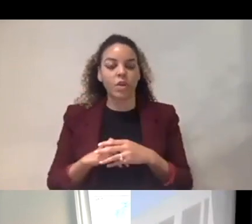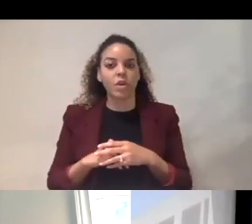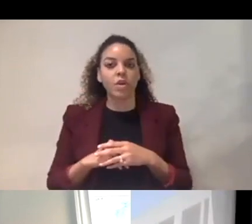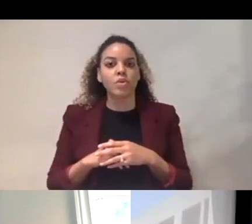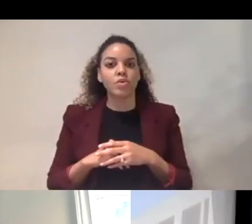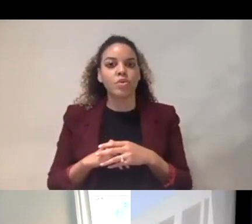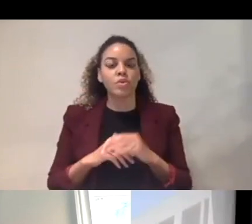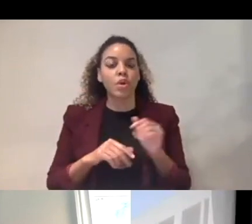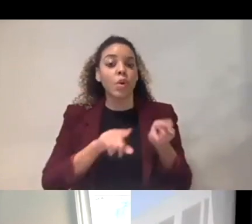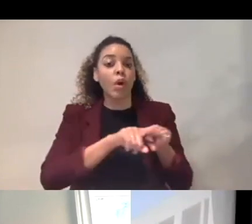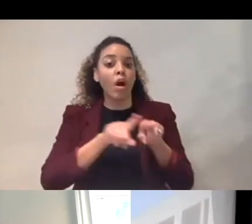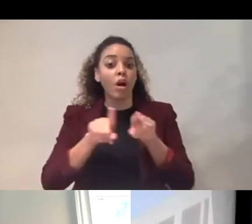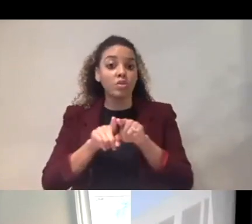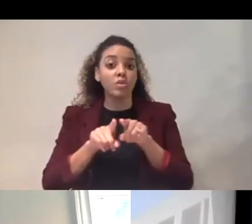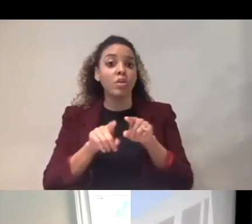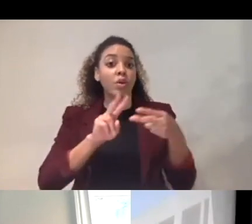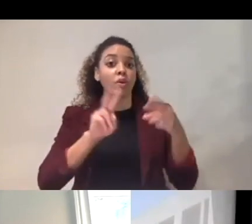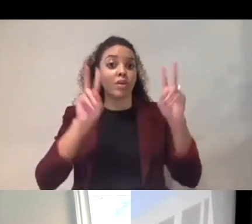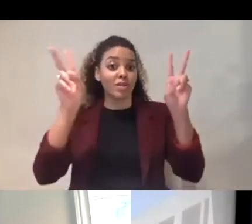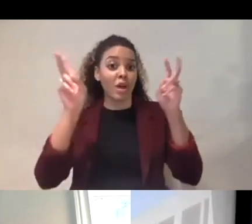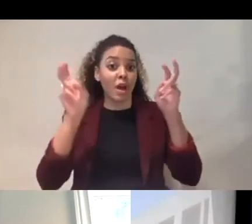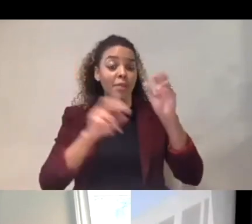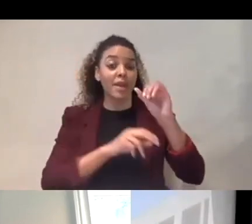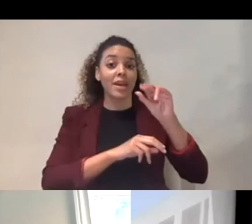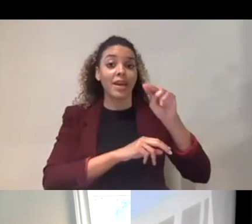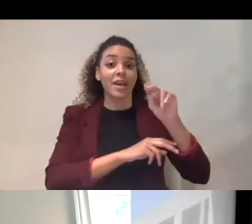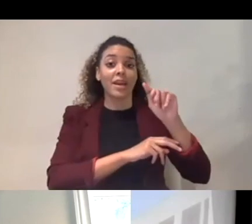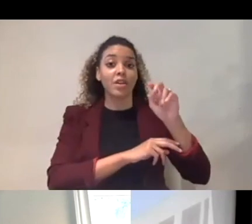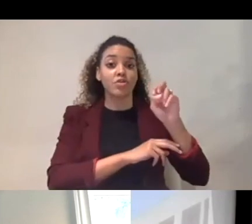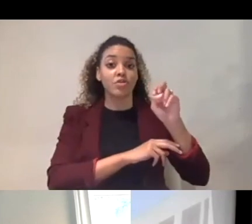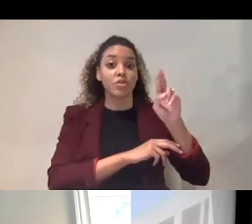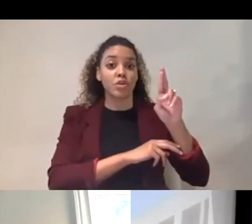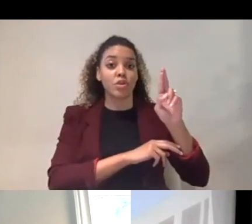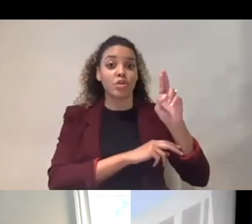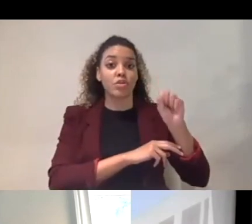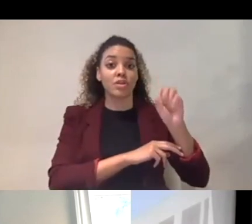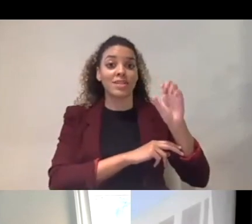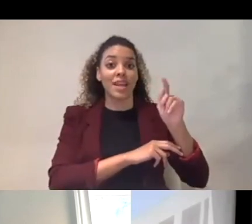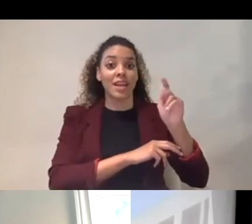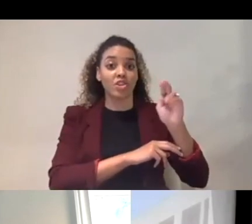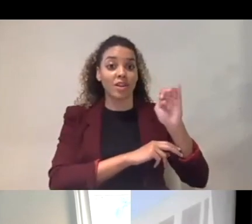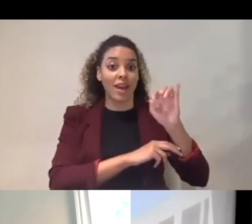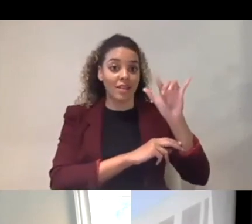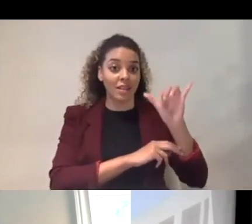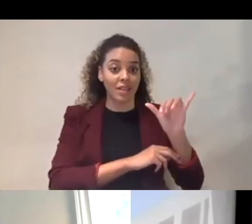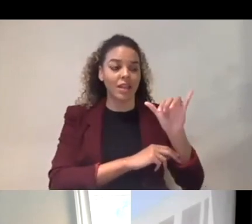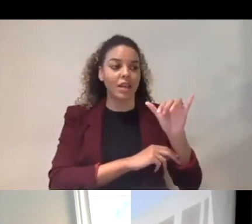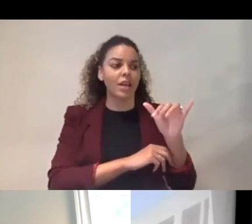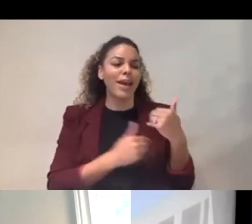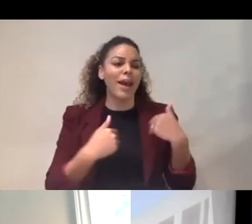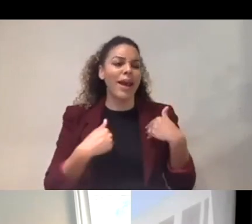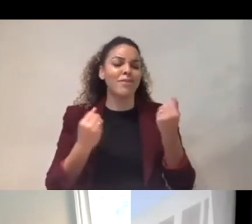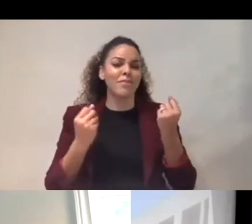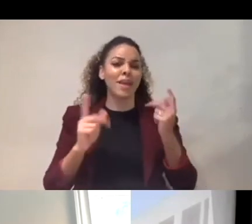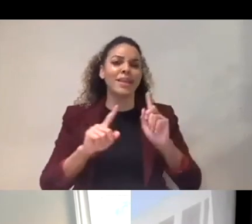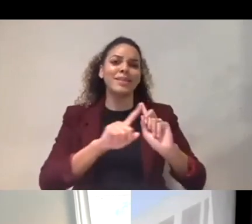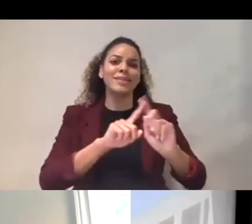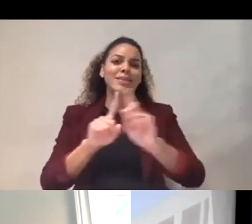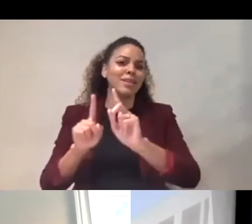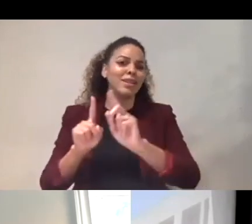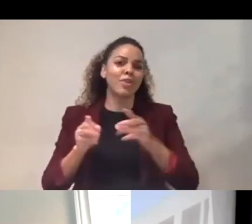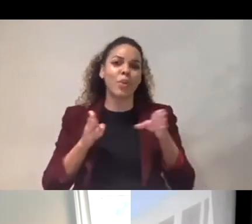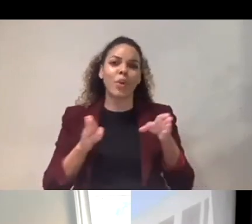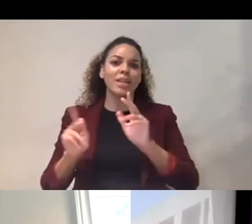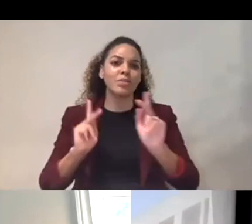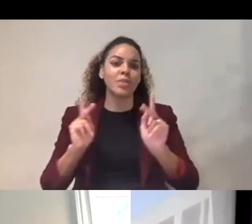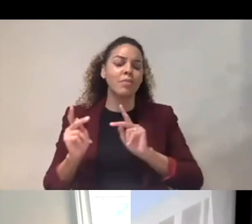also the topic of intersectionality. There is so many different ways that people experience barriers to the labor force, barriers to education,